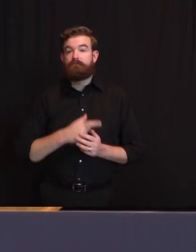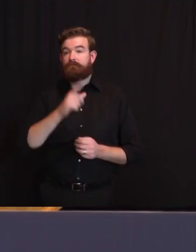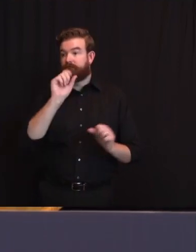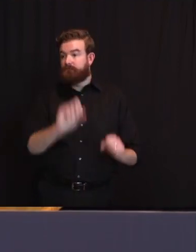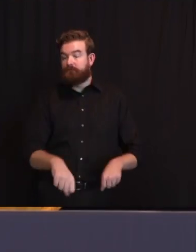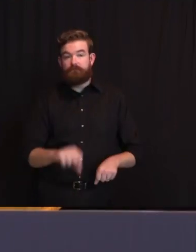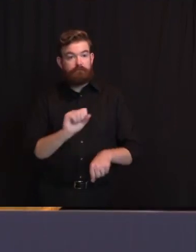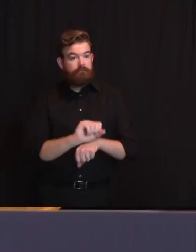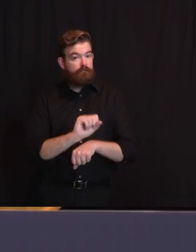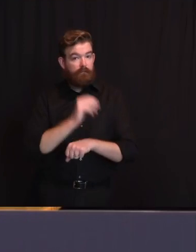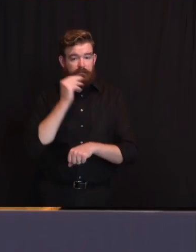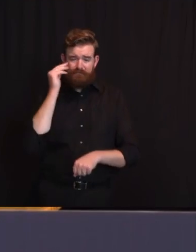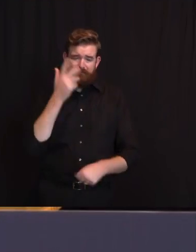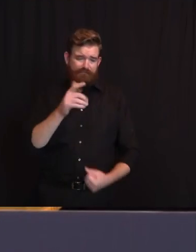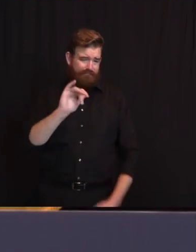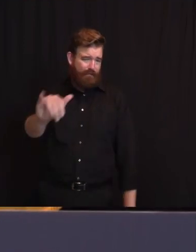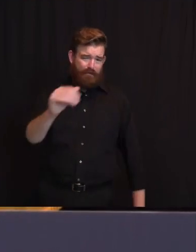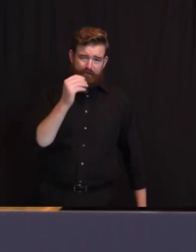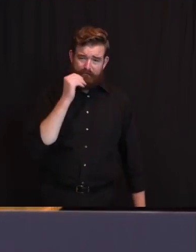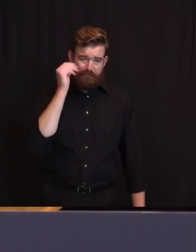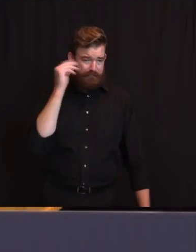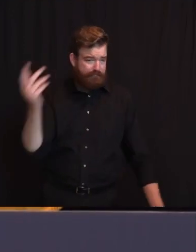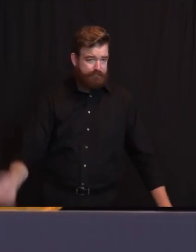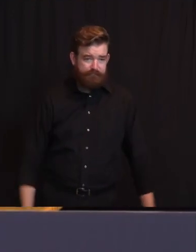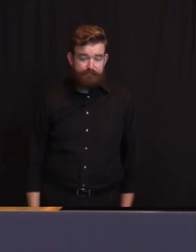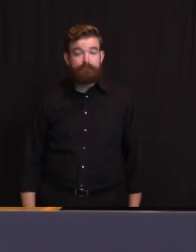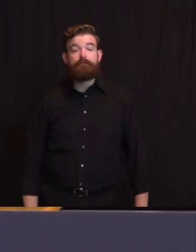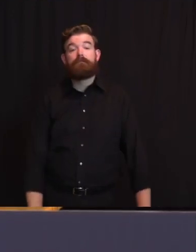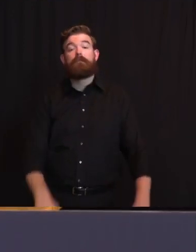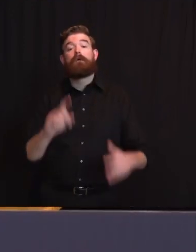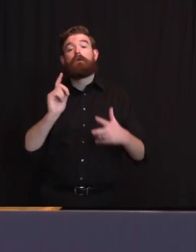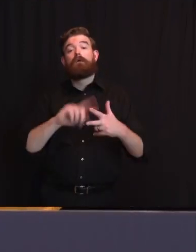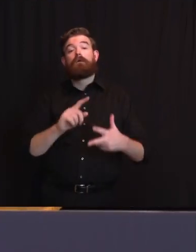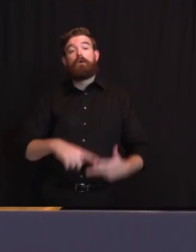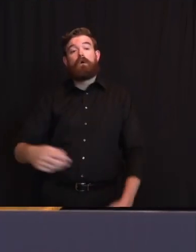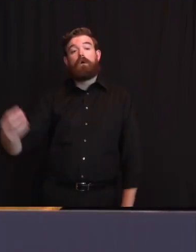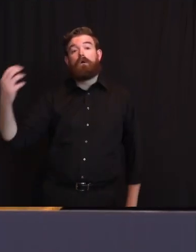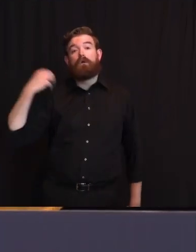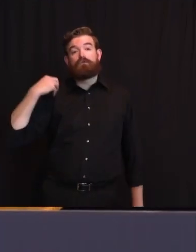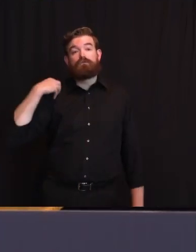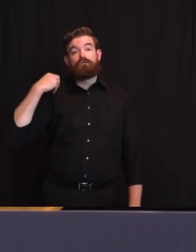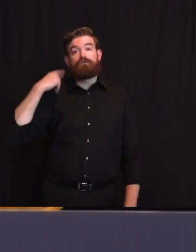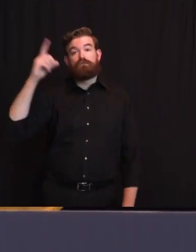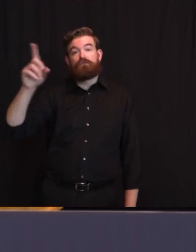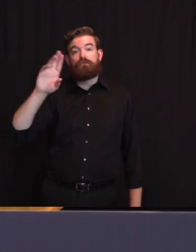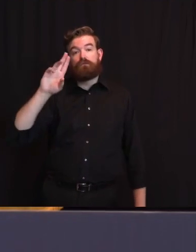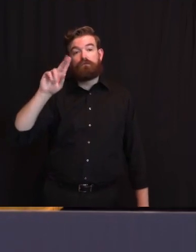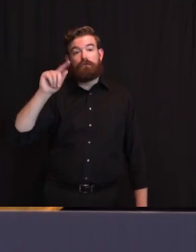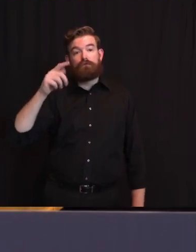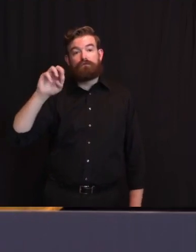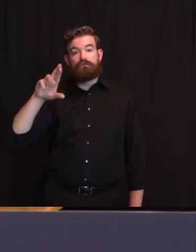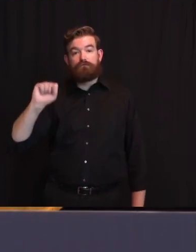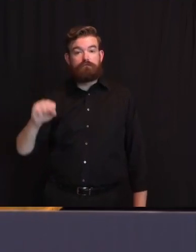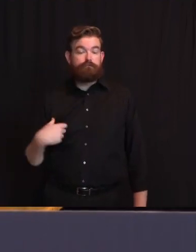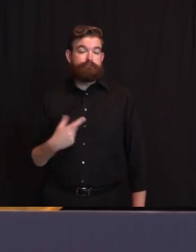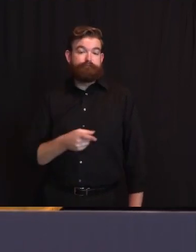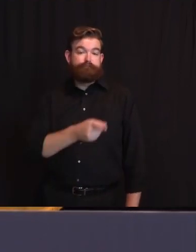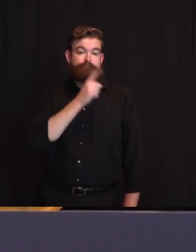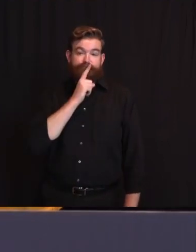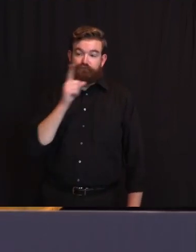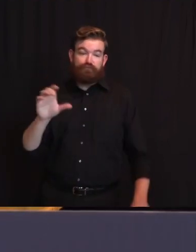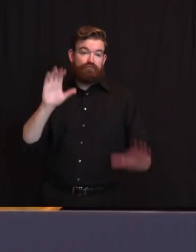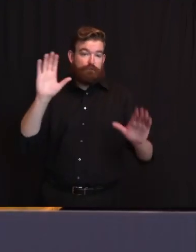I've got nothing on Coach Schiano other than I'm thrilled that he's in New Jersey, and I think he's doing an incredible job. I have nothing for you on the transparency of the